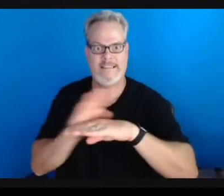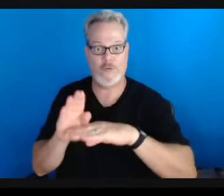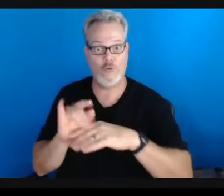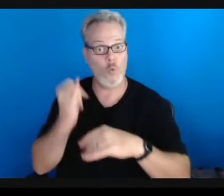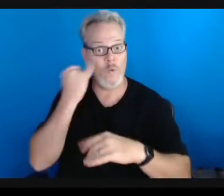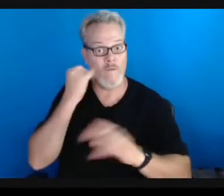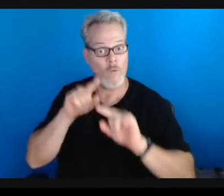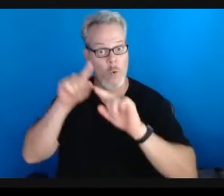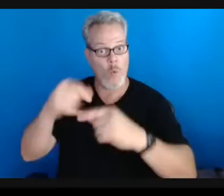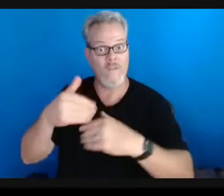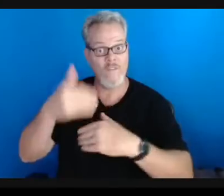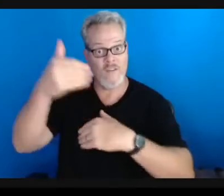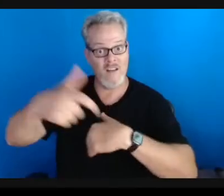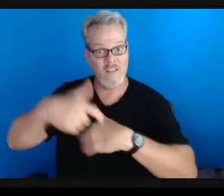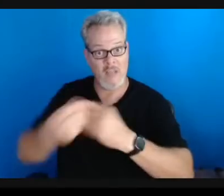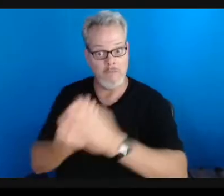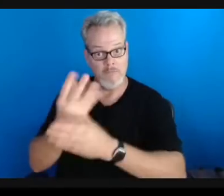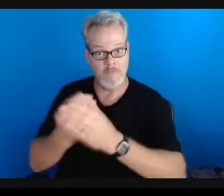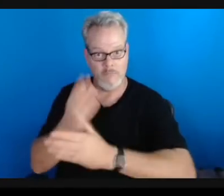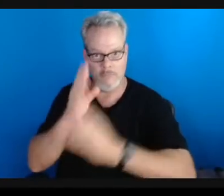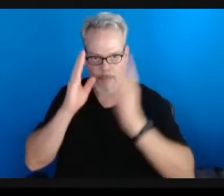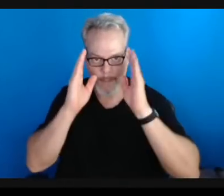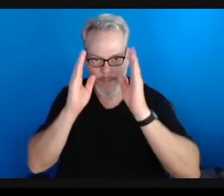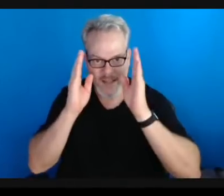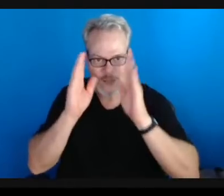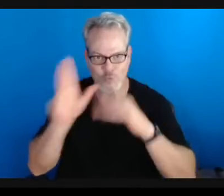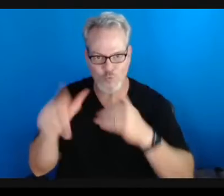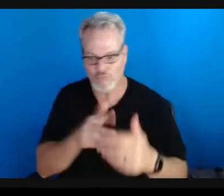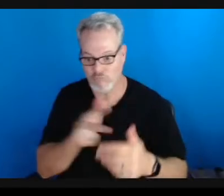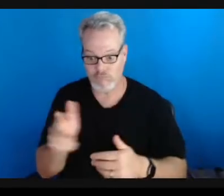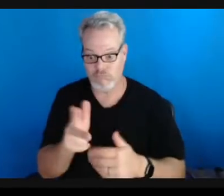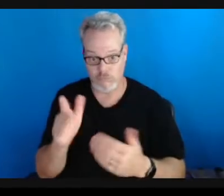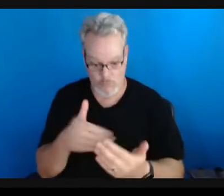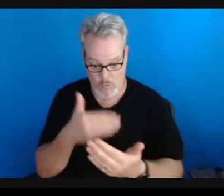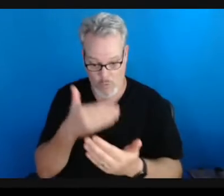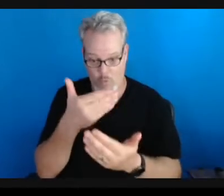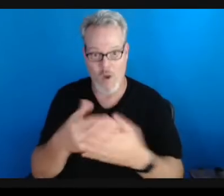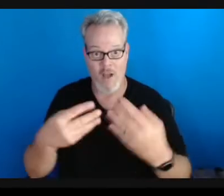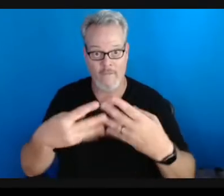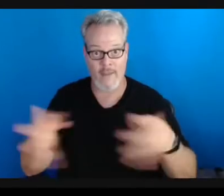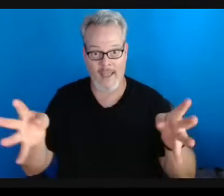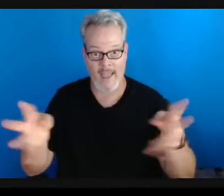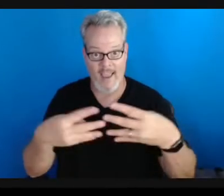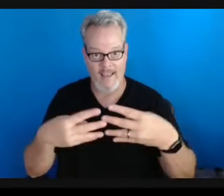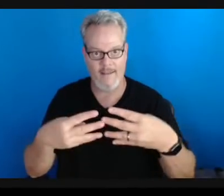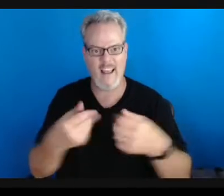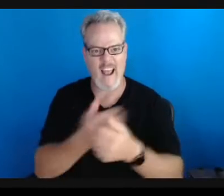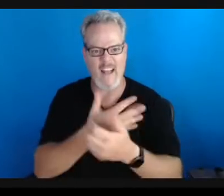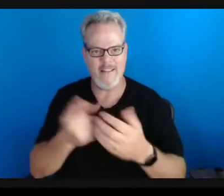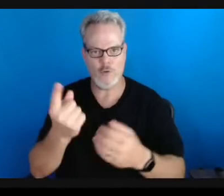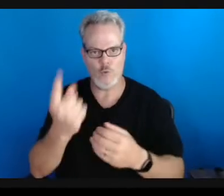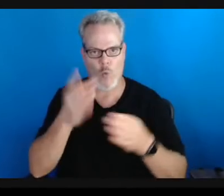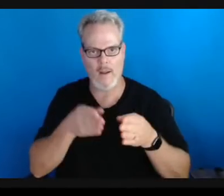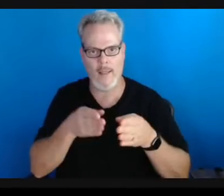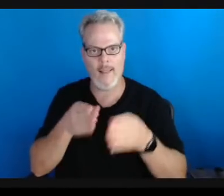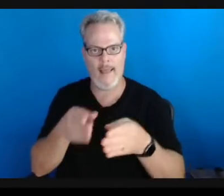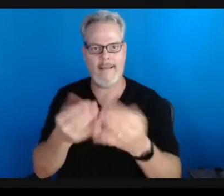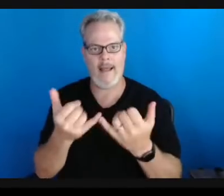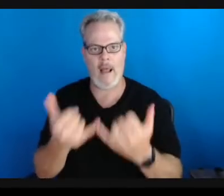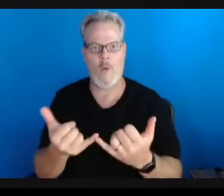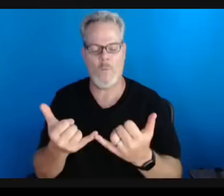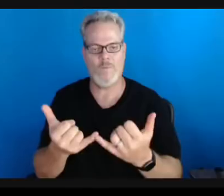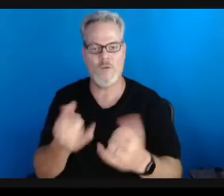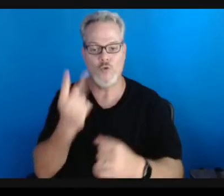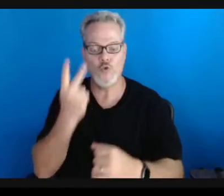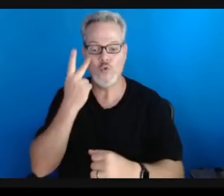next episode, pay attention when you come to the gate, because it is pretty much one lane at times. You'll see a